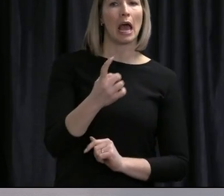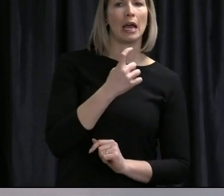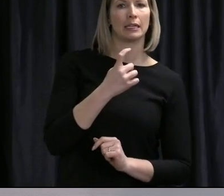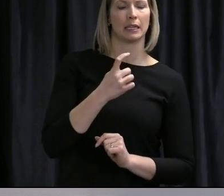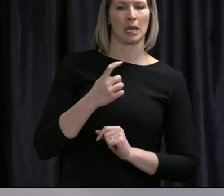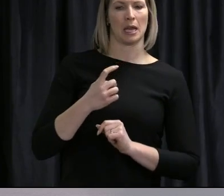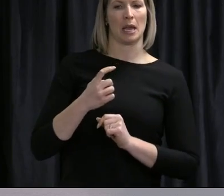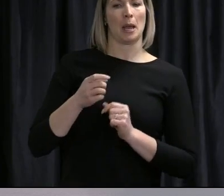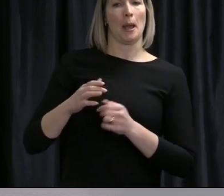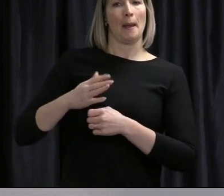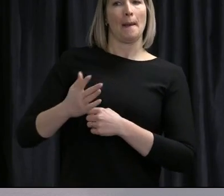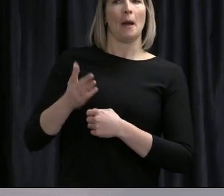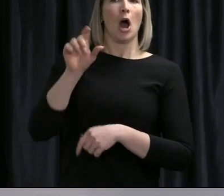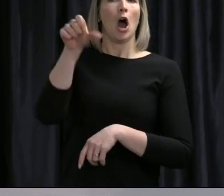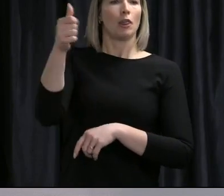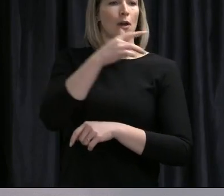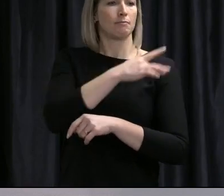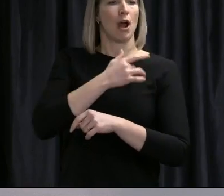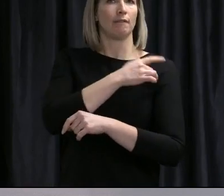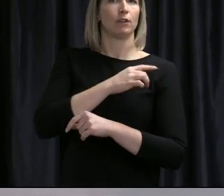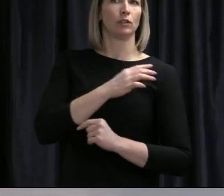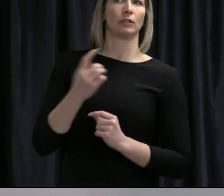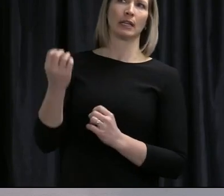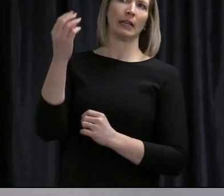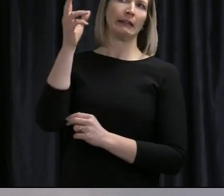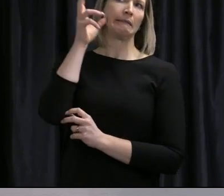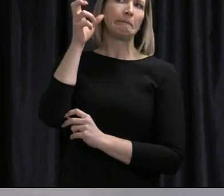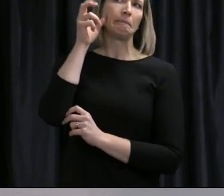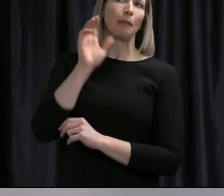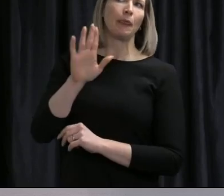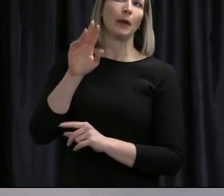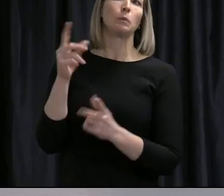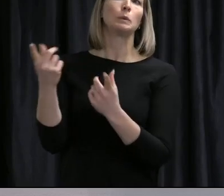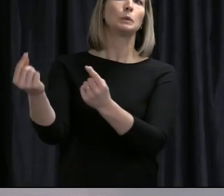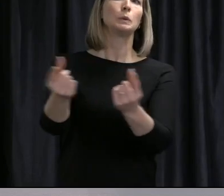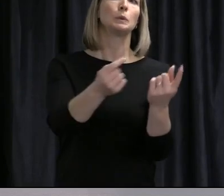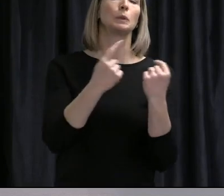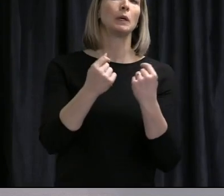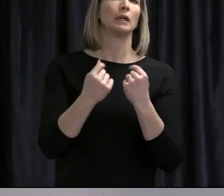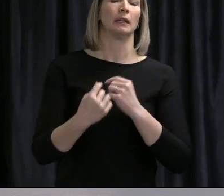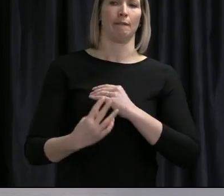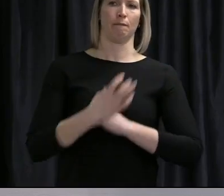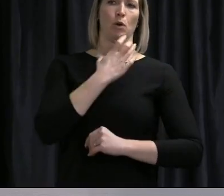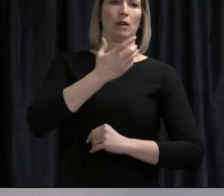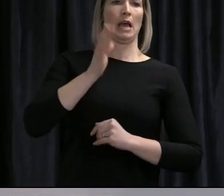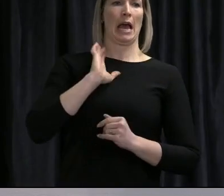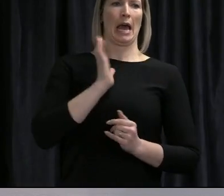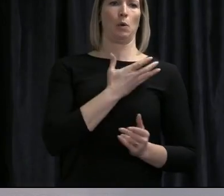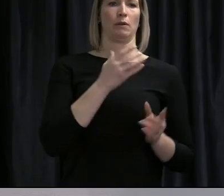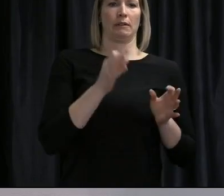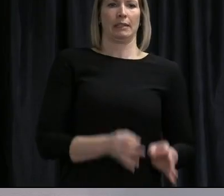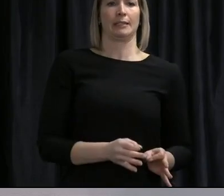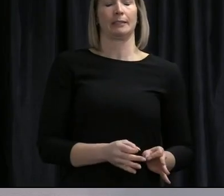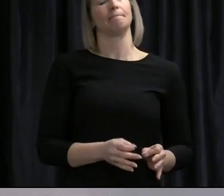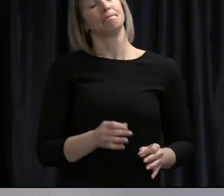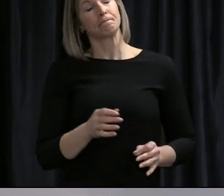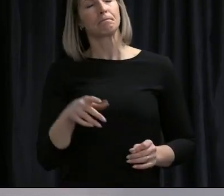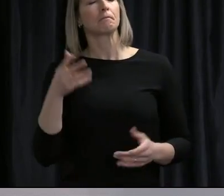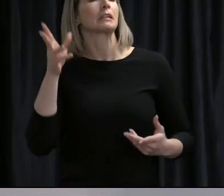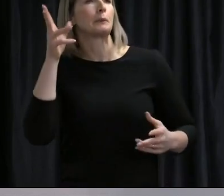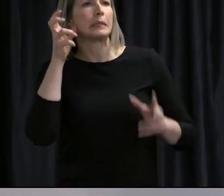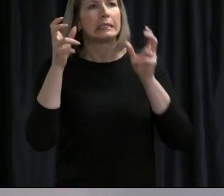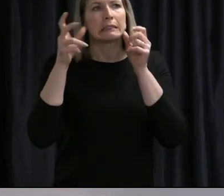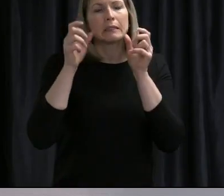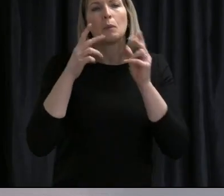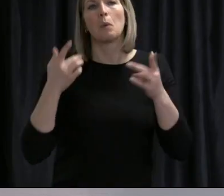a role at all? You always listen to people. There's no question. There was a fair amount of stress and anxiety in our society. But right now